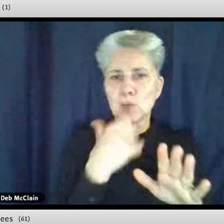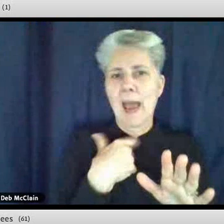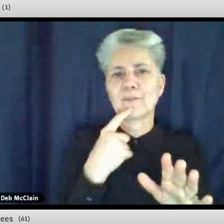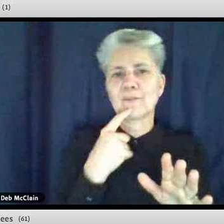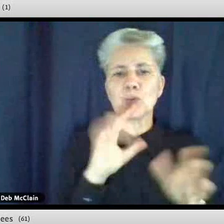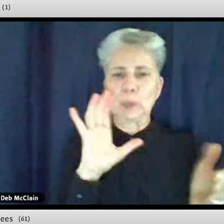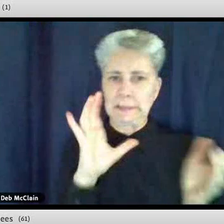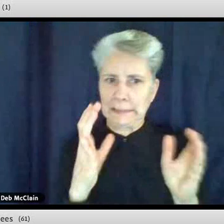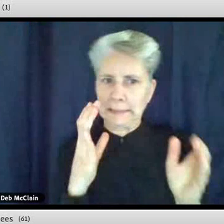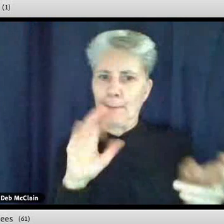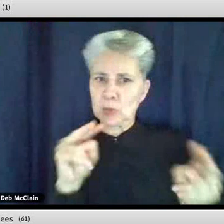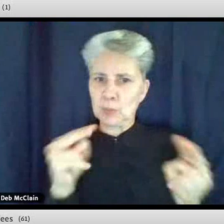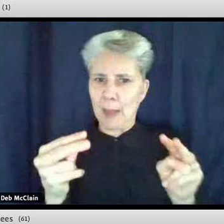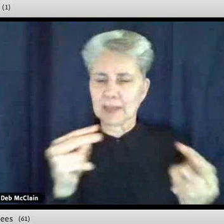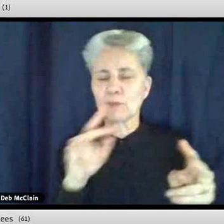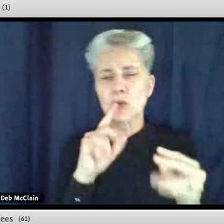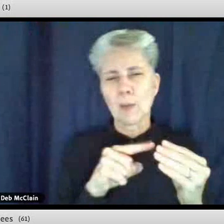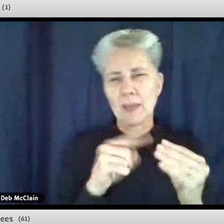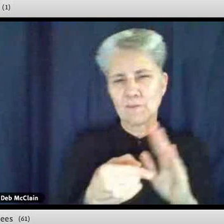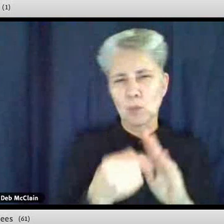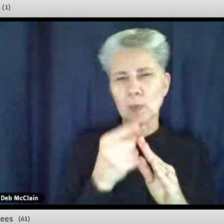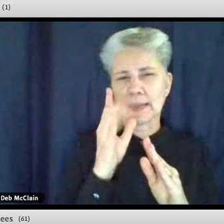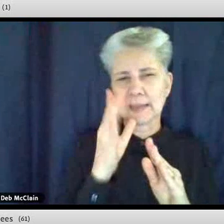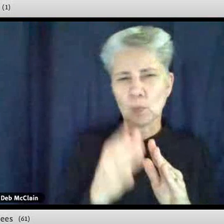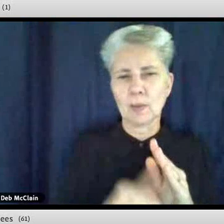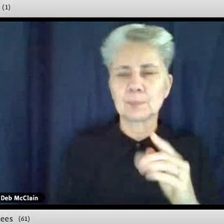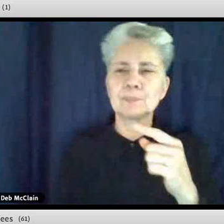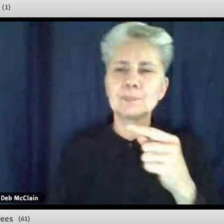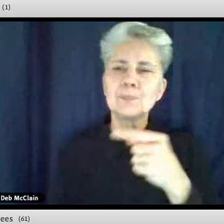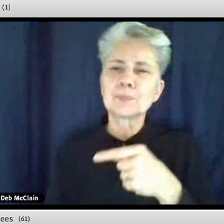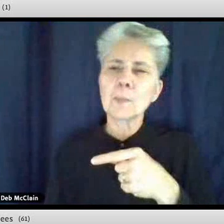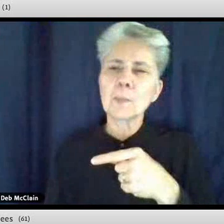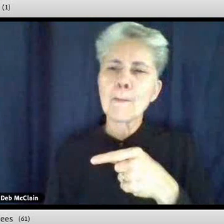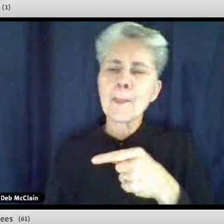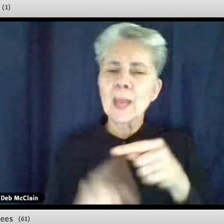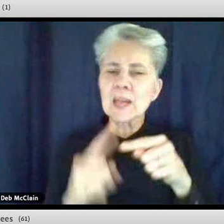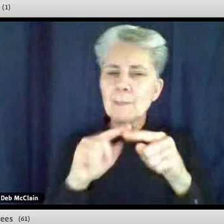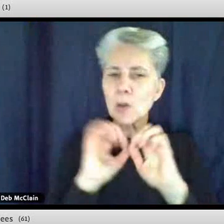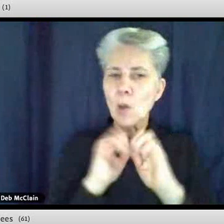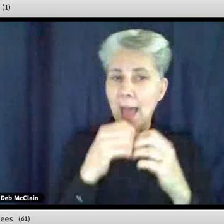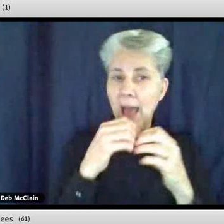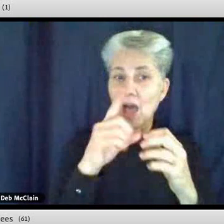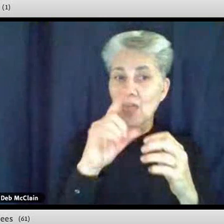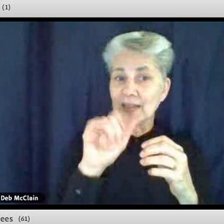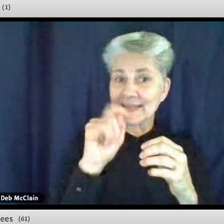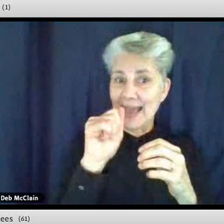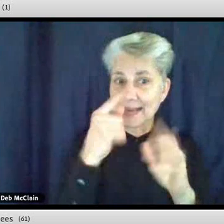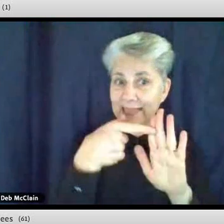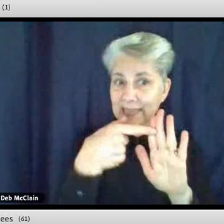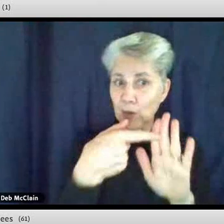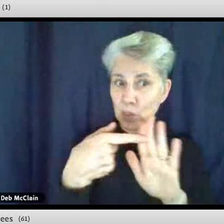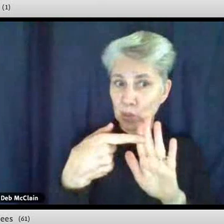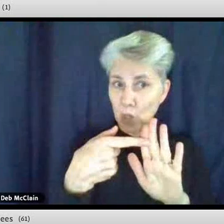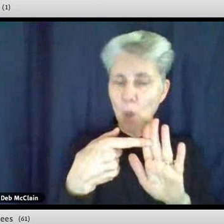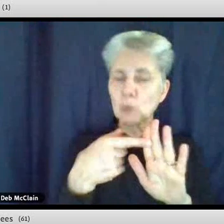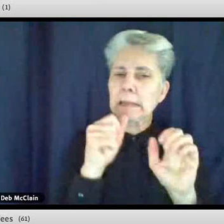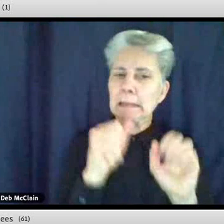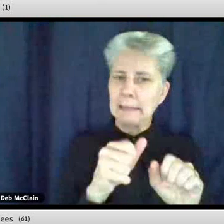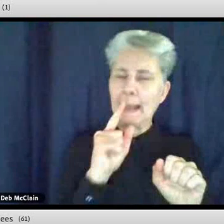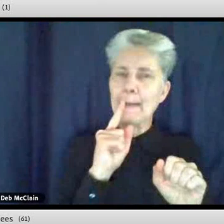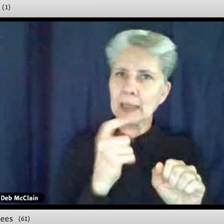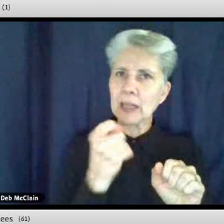with the statistics because you do have to put it in perspective, and I want to talk about that for just 1 second. So depending on how the data is